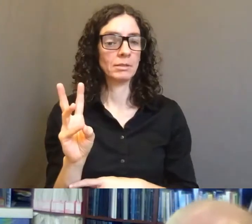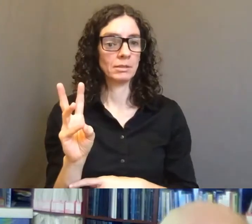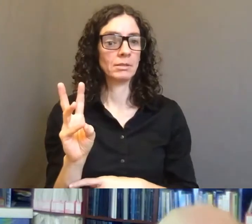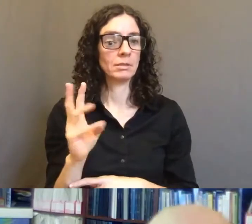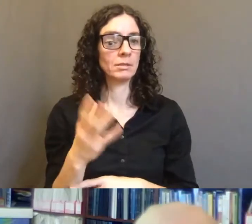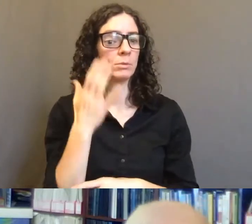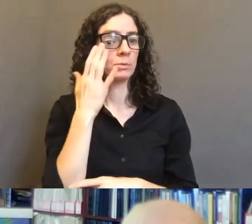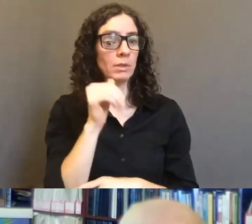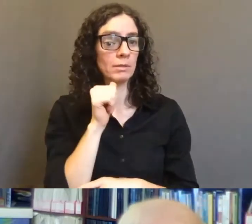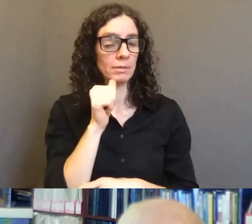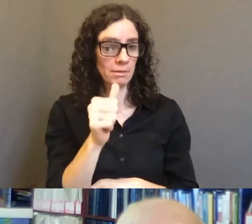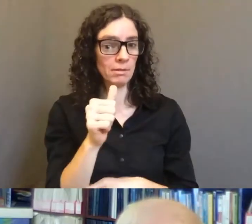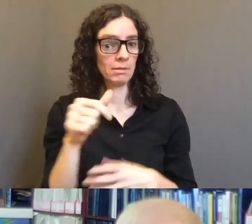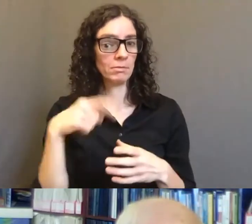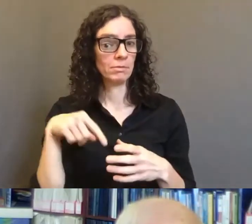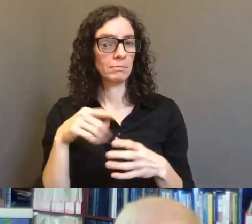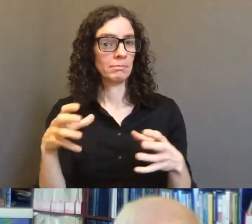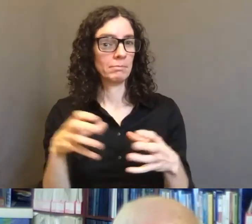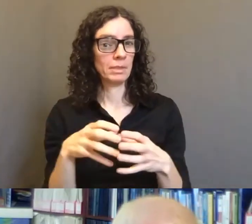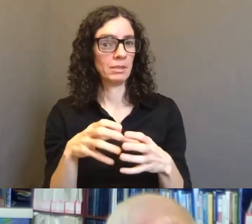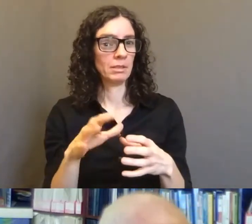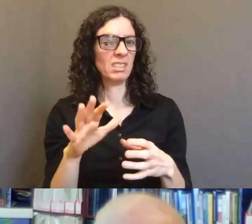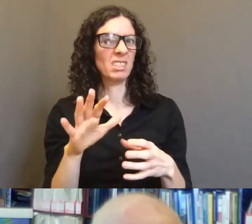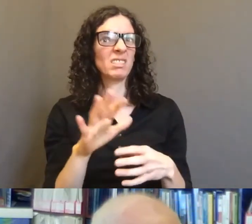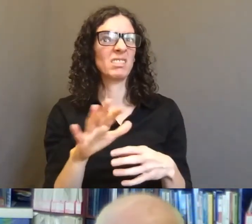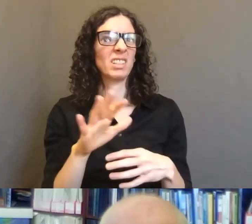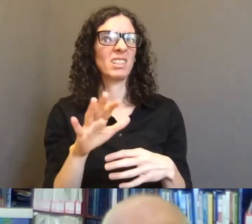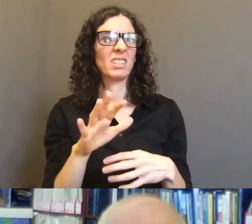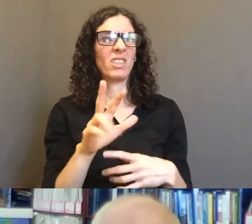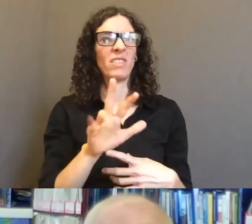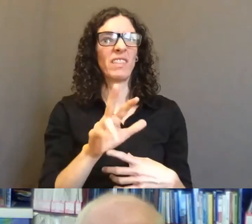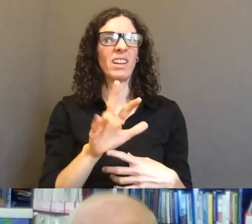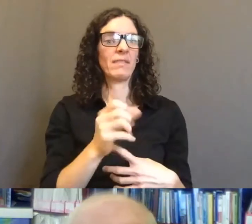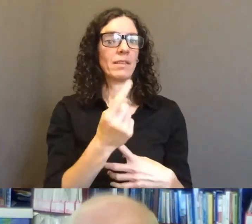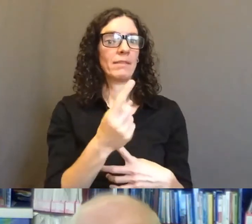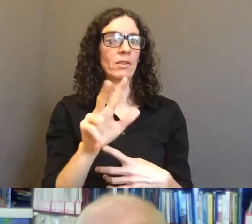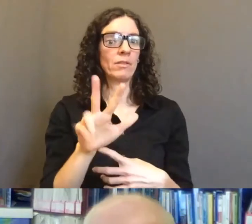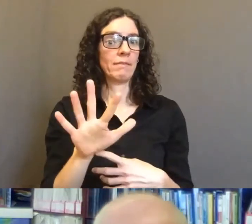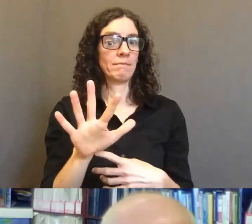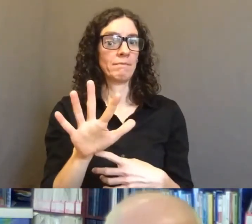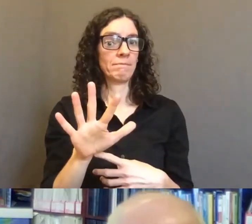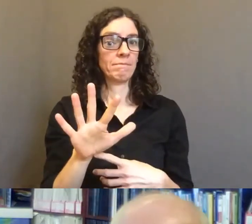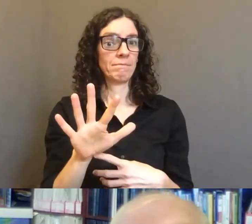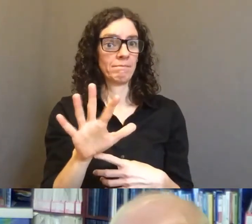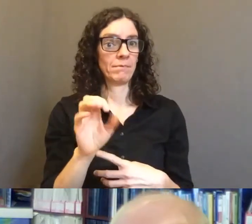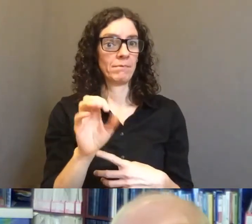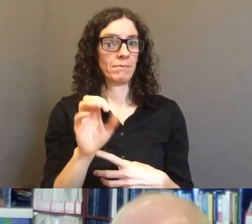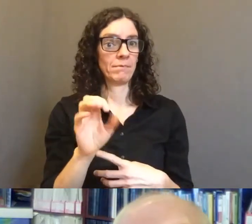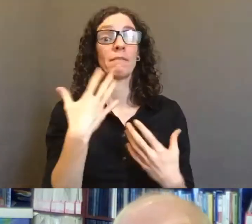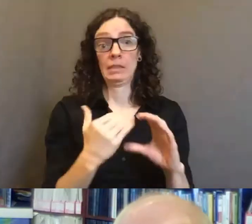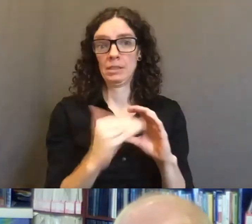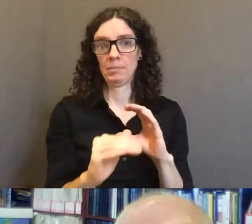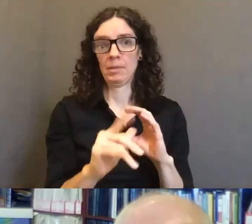So let's meet, let's say about 25 to 12. And I've sent you out the link. If you